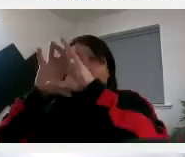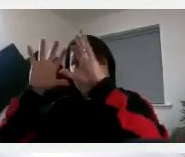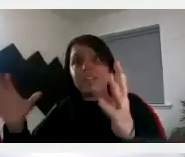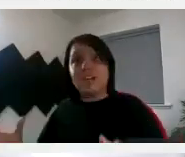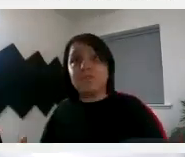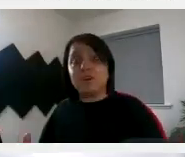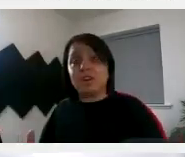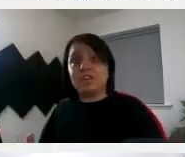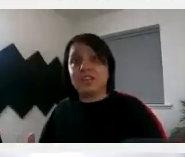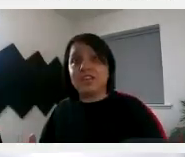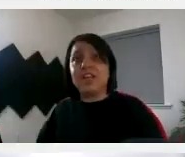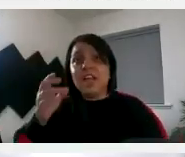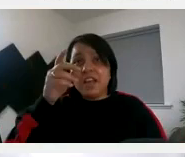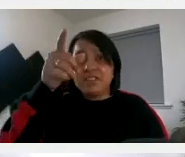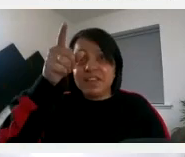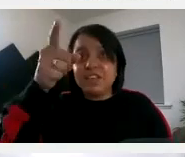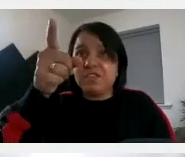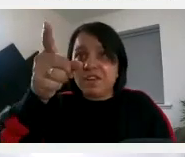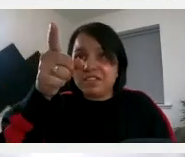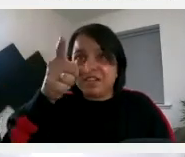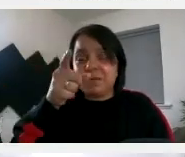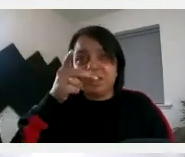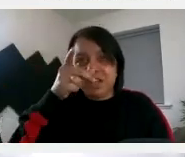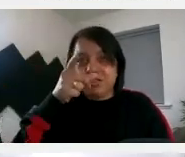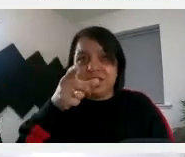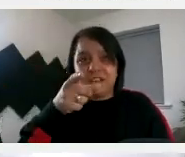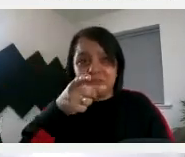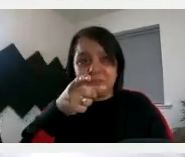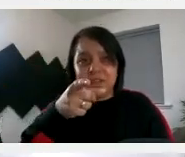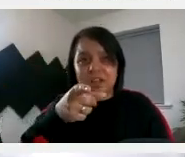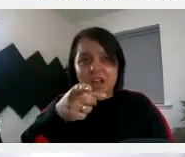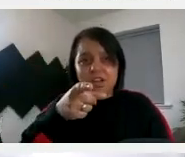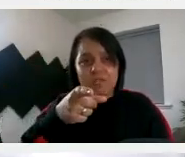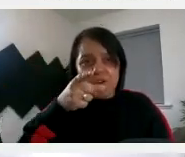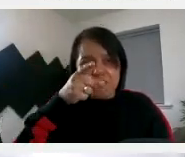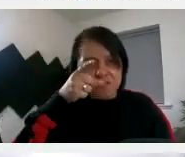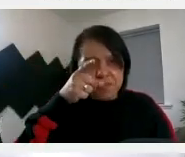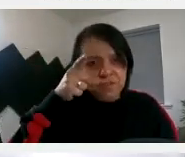whole body language on how they're saying it. If they're saying it to your face, like if I'm looking at Grace now, somebody saying, you fucking